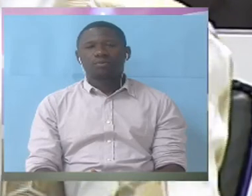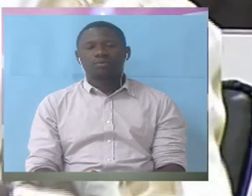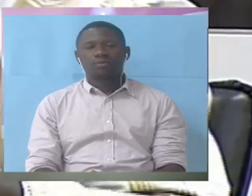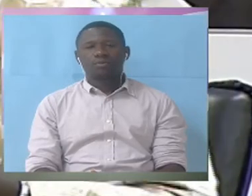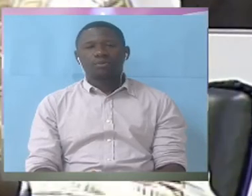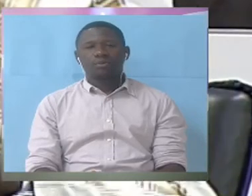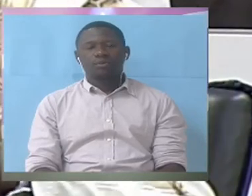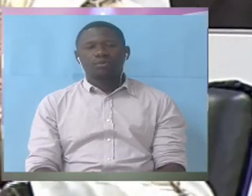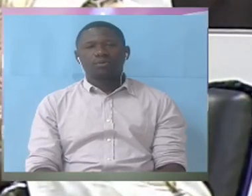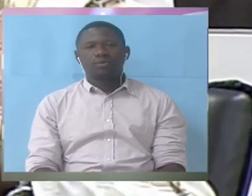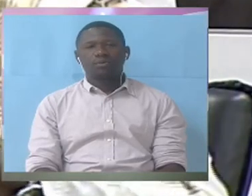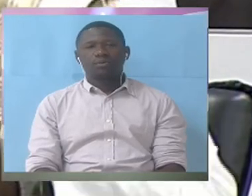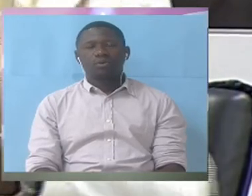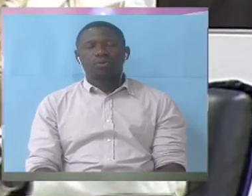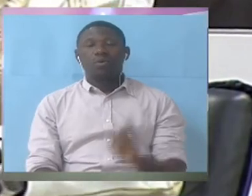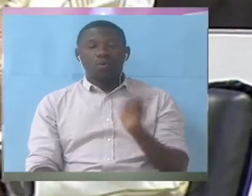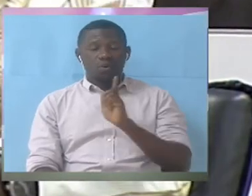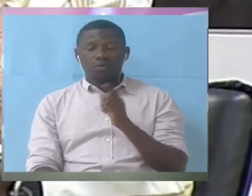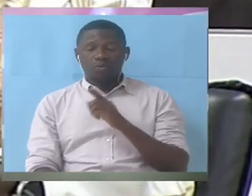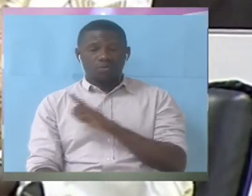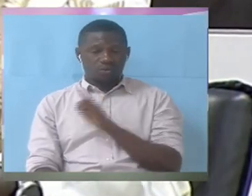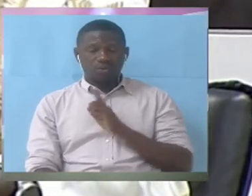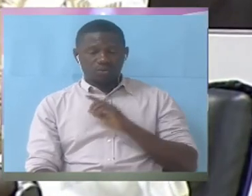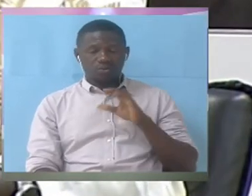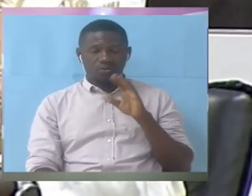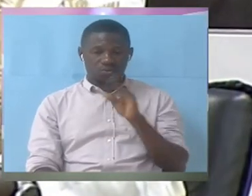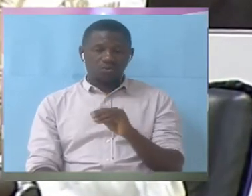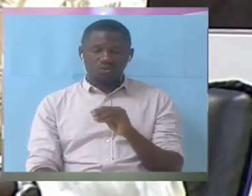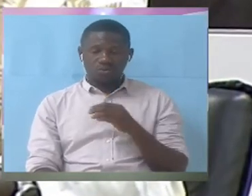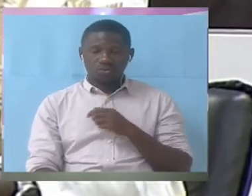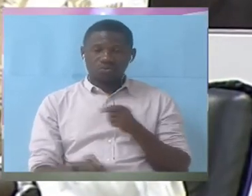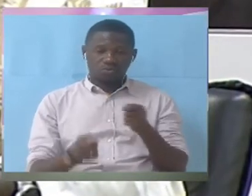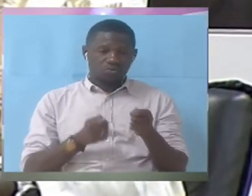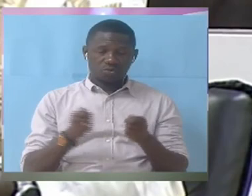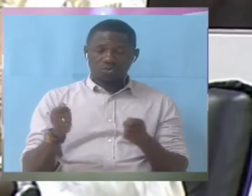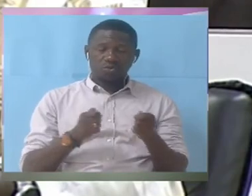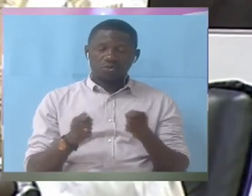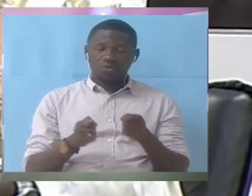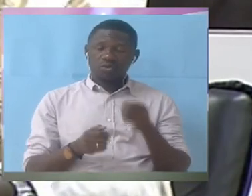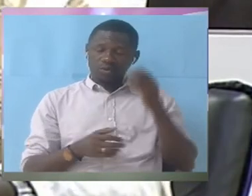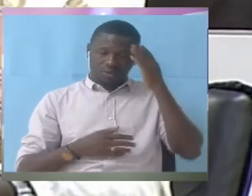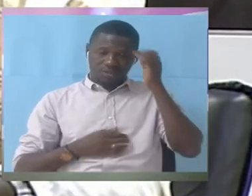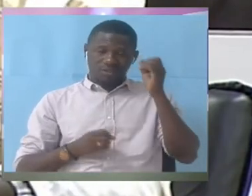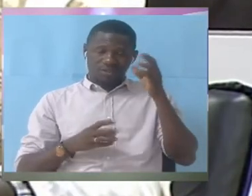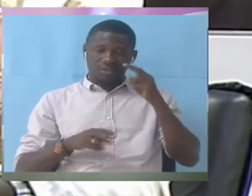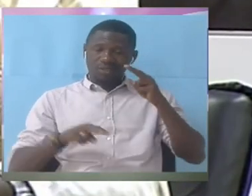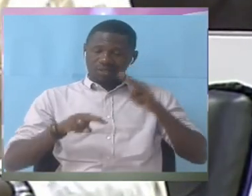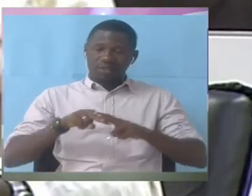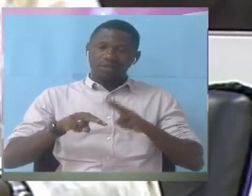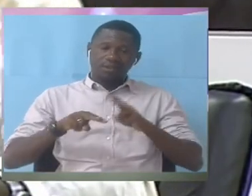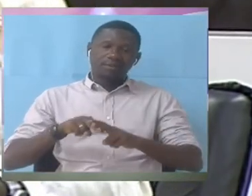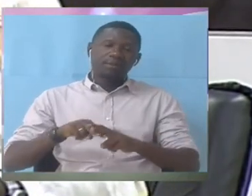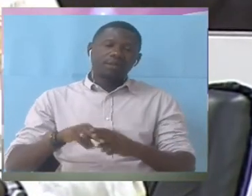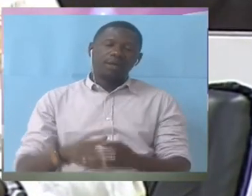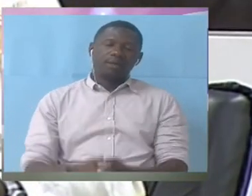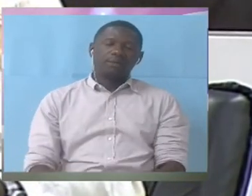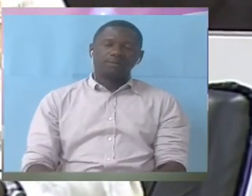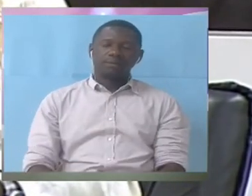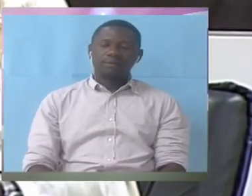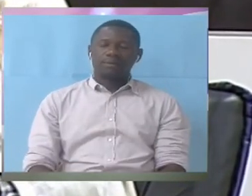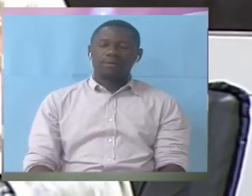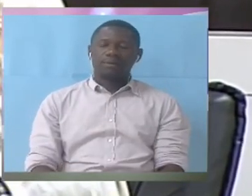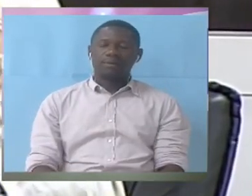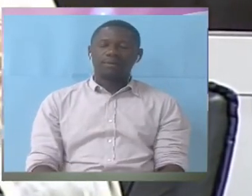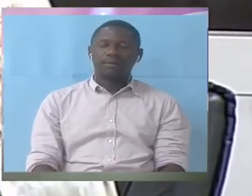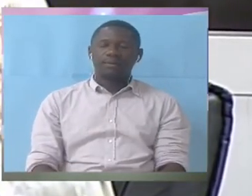nonu. What we could do was control the disease. Niñ ko doon mëna def rek moy sét li nga xamné non lañu fexé bé doomi jangoro